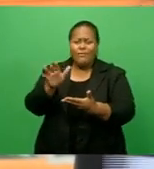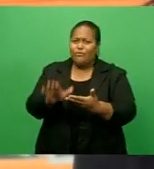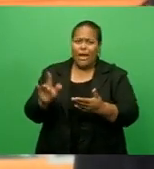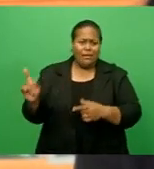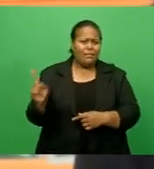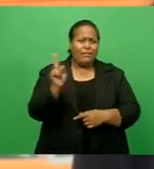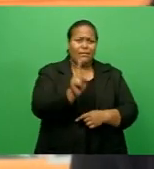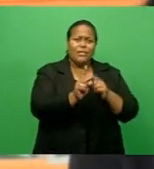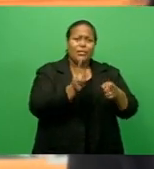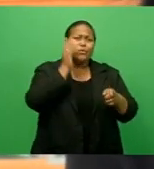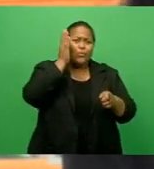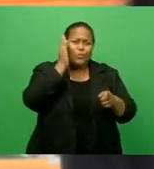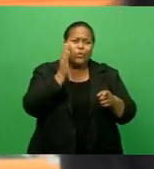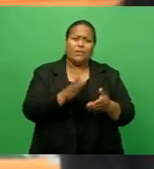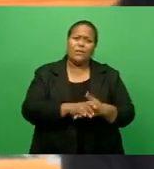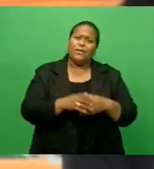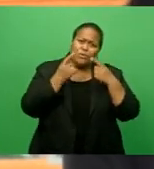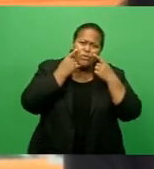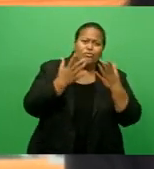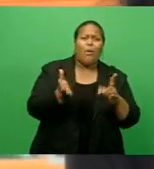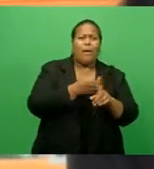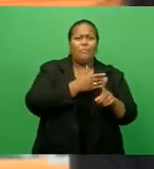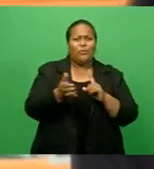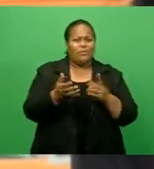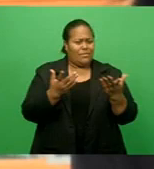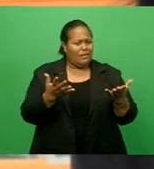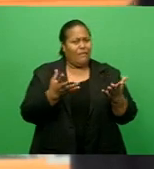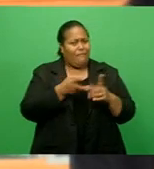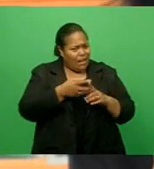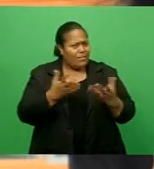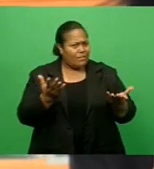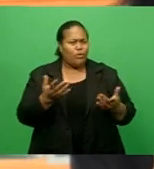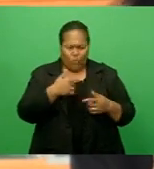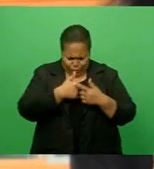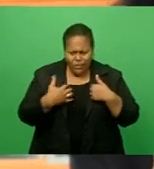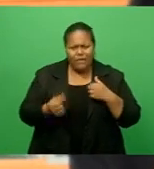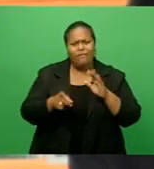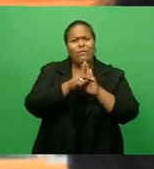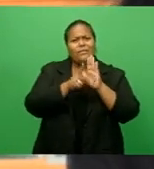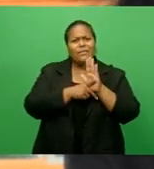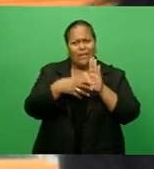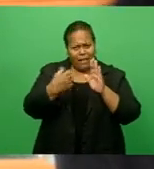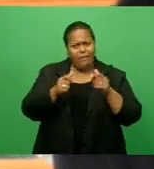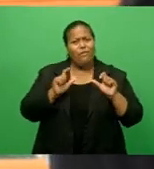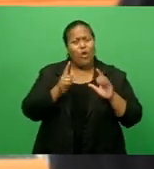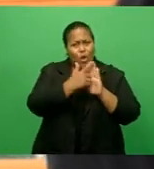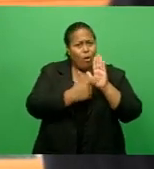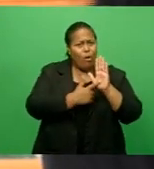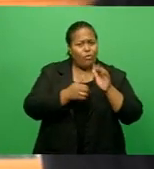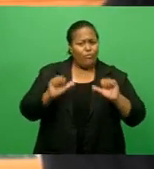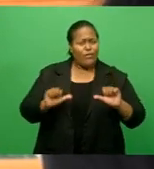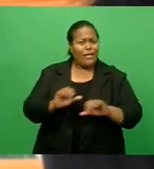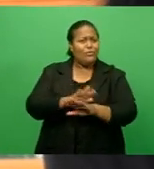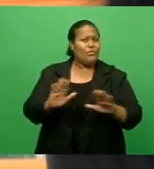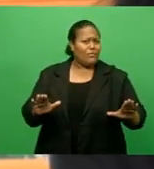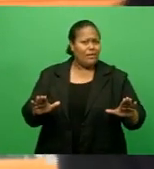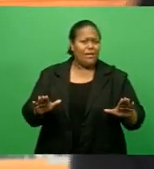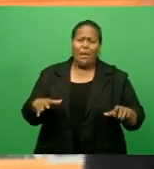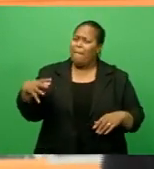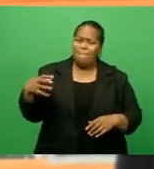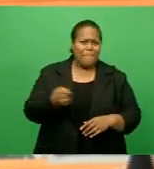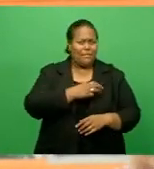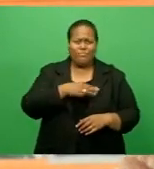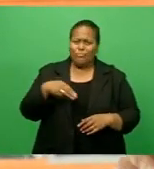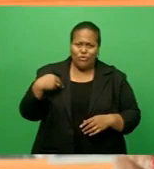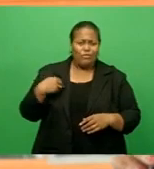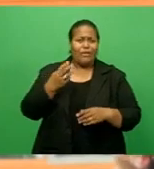school indicating any form of abuse and violence. We have policies, we have laws to protect our children, and at the Ministry of Education, we